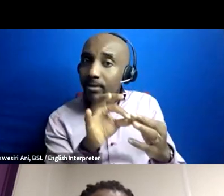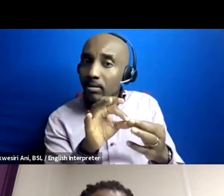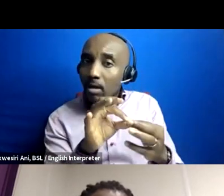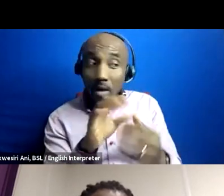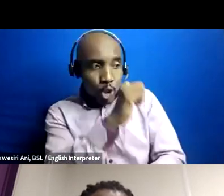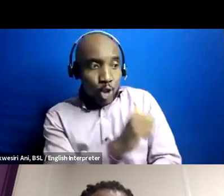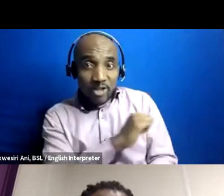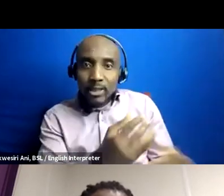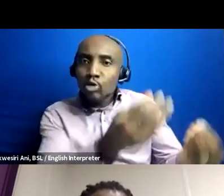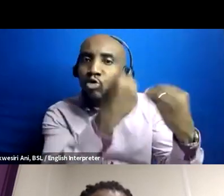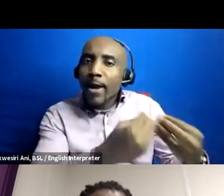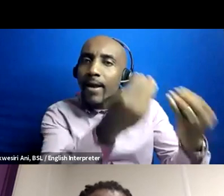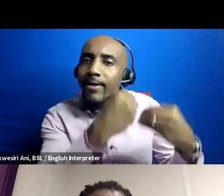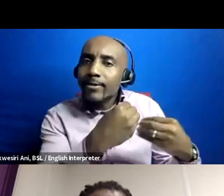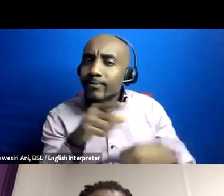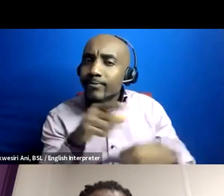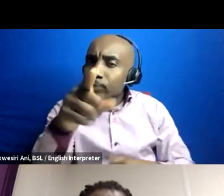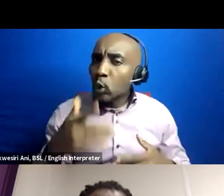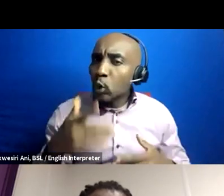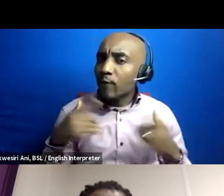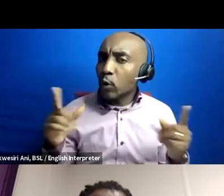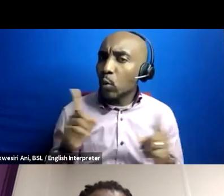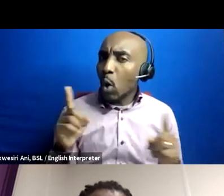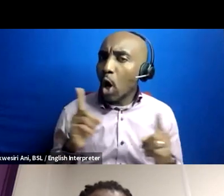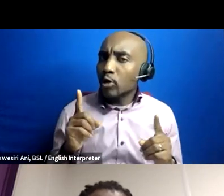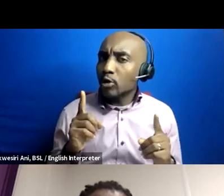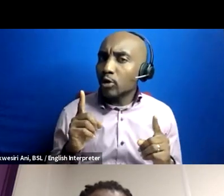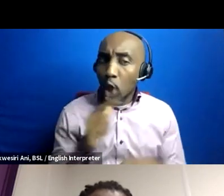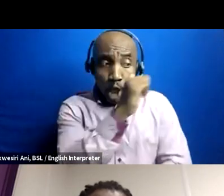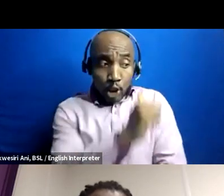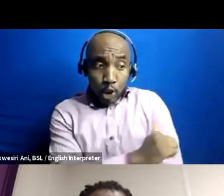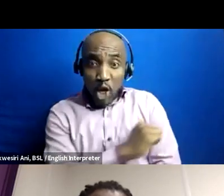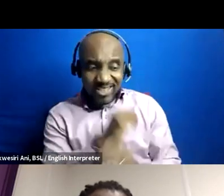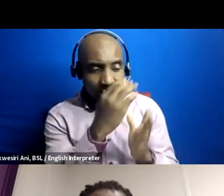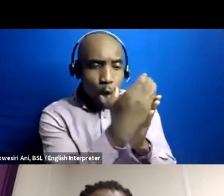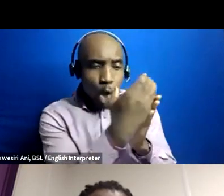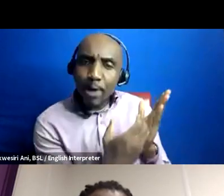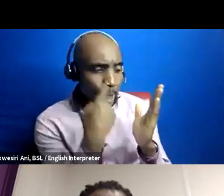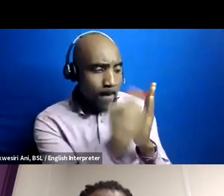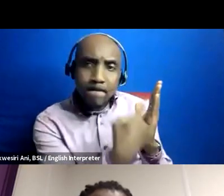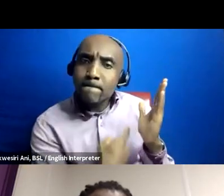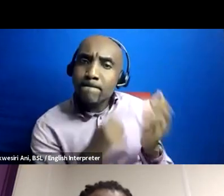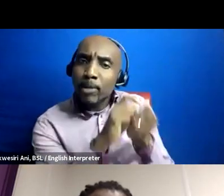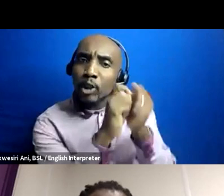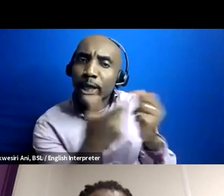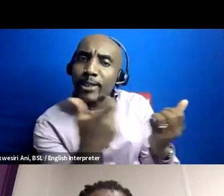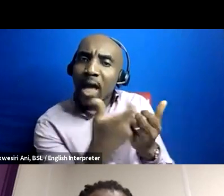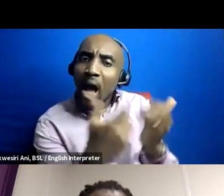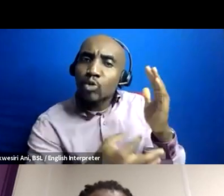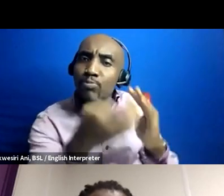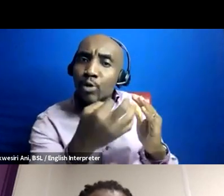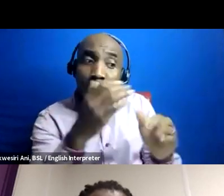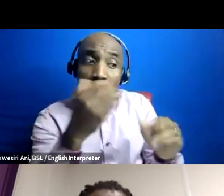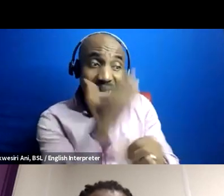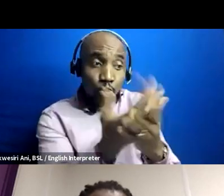do training. What do you think could be done around the nursing curriculum to ensure that nurses are